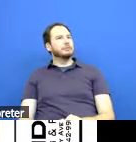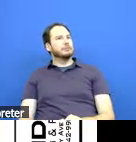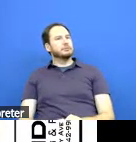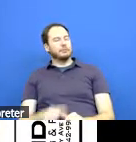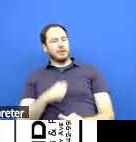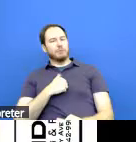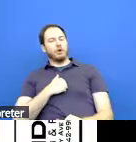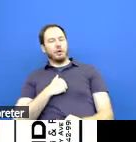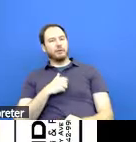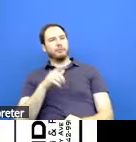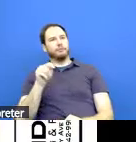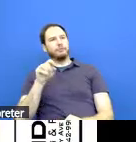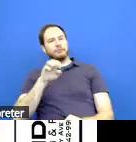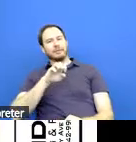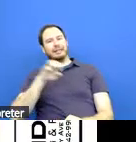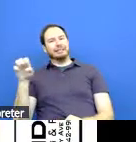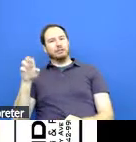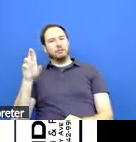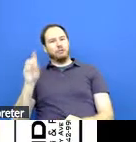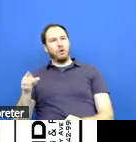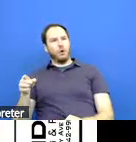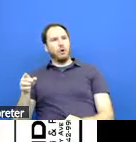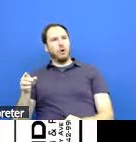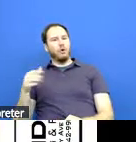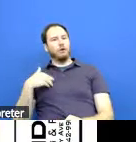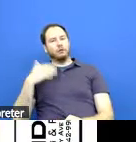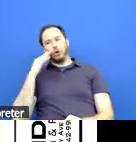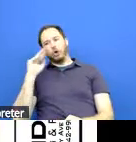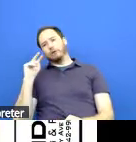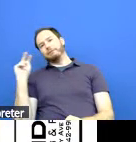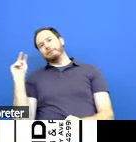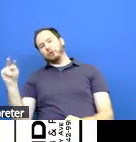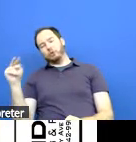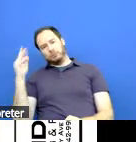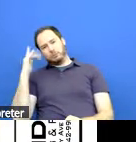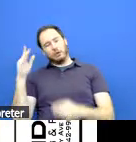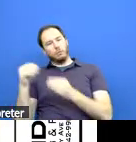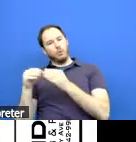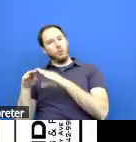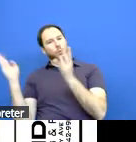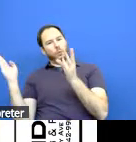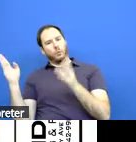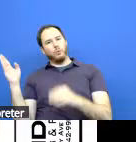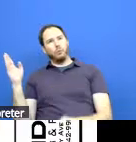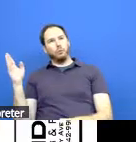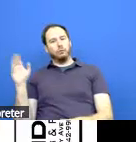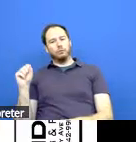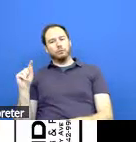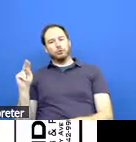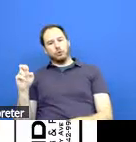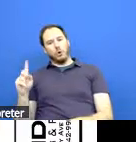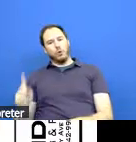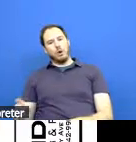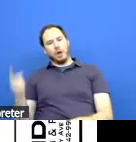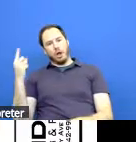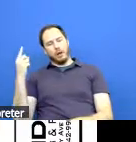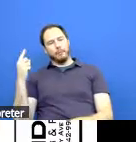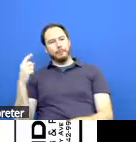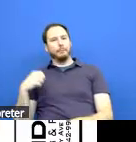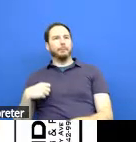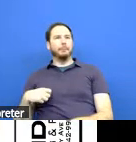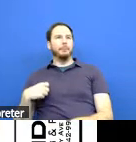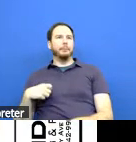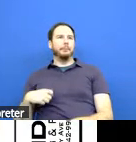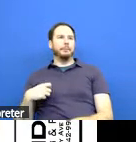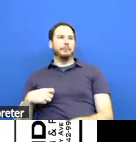I'm sorry. The east side of the road has got pretty good view shed because it's open Yeah. from Stone up.